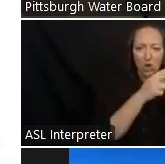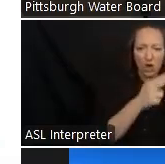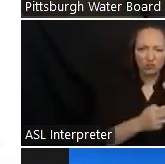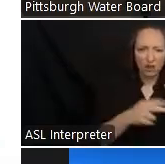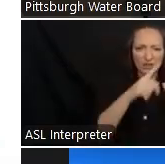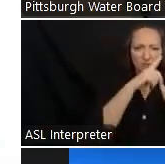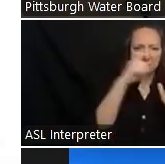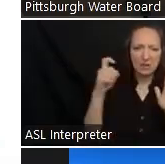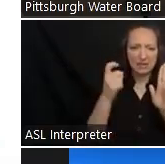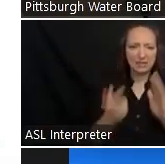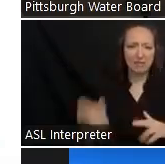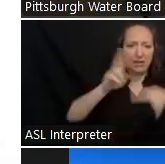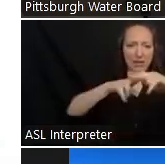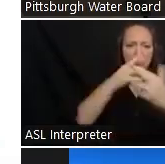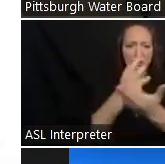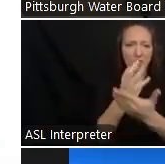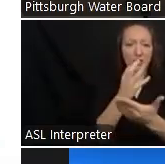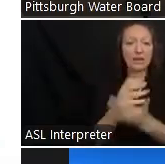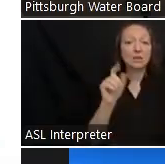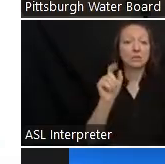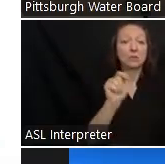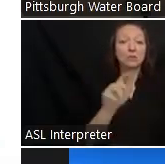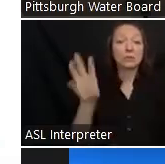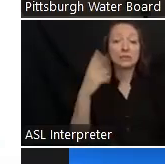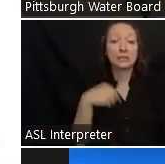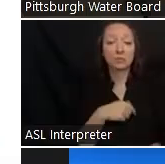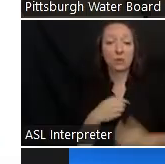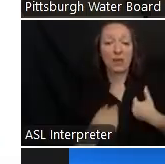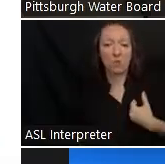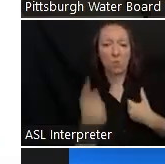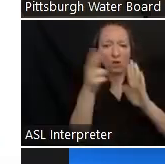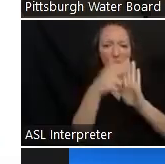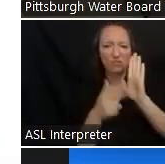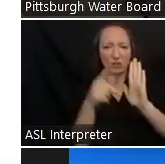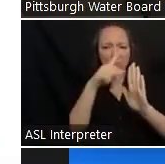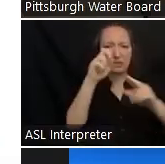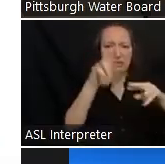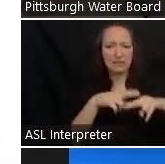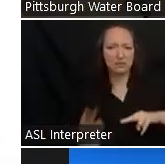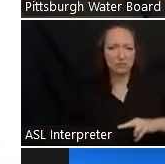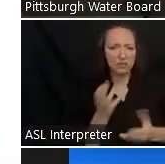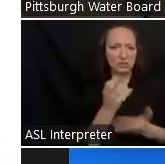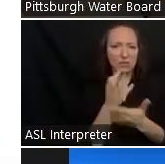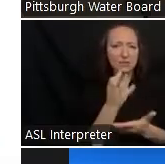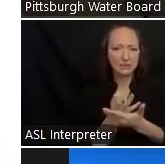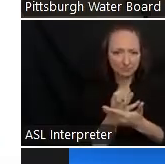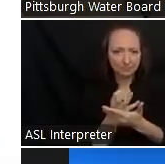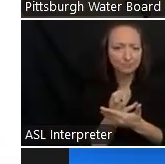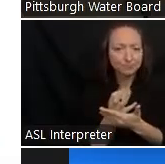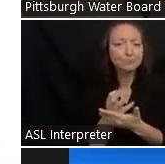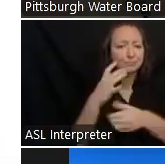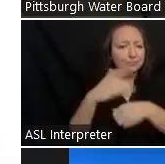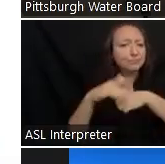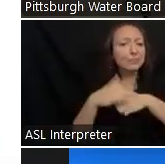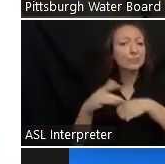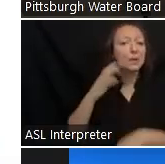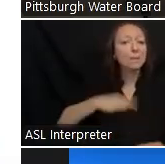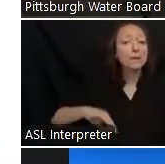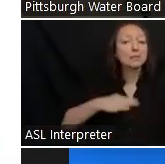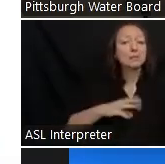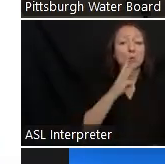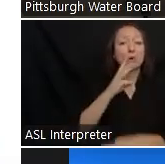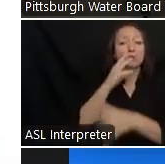adjust those based on the funding that we have available. Pittsburgh Water received Penvest funding in the amount of $46 million for